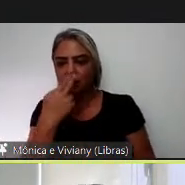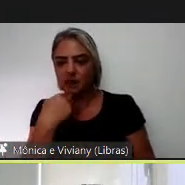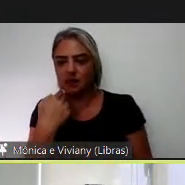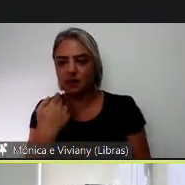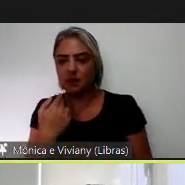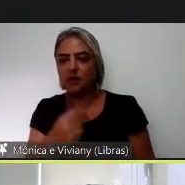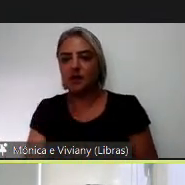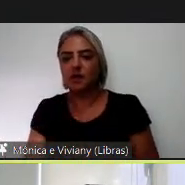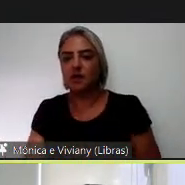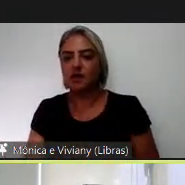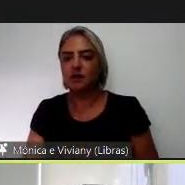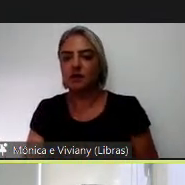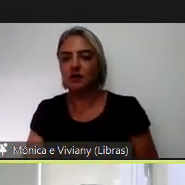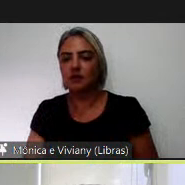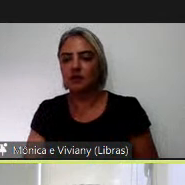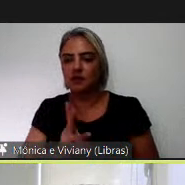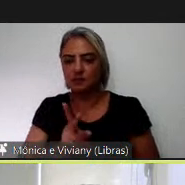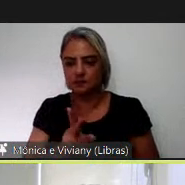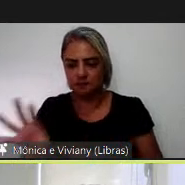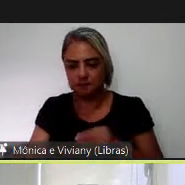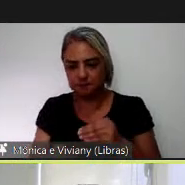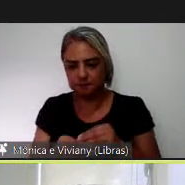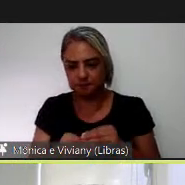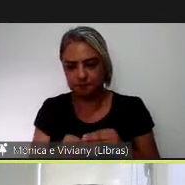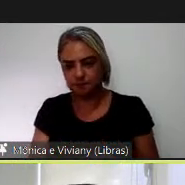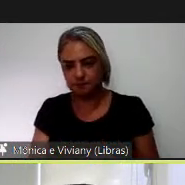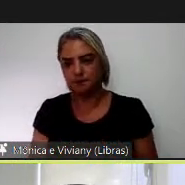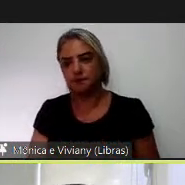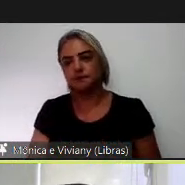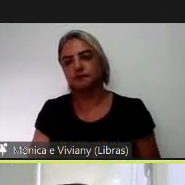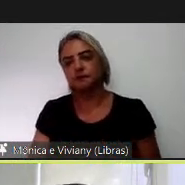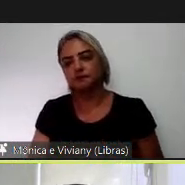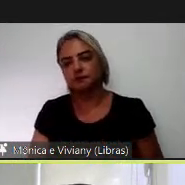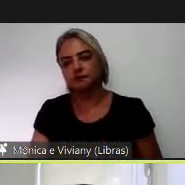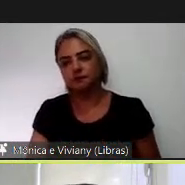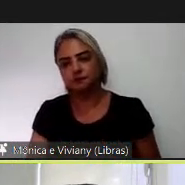coordinations, including us.